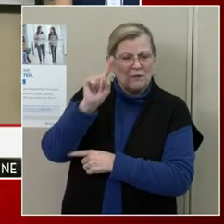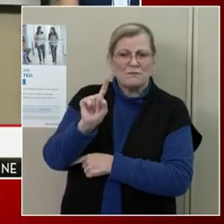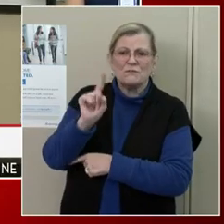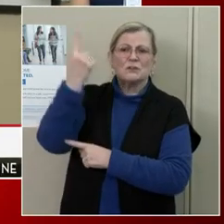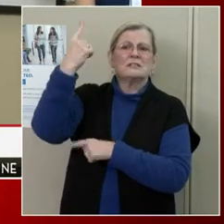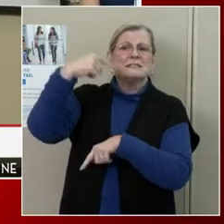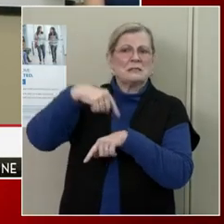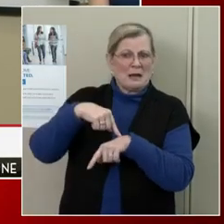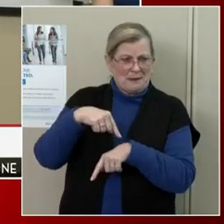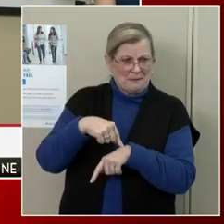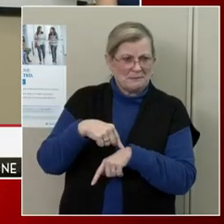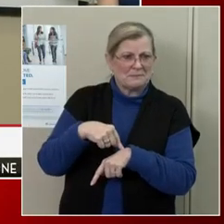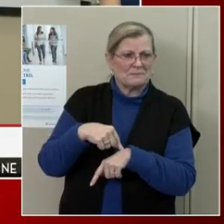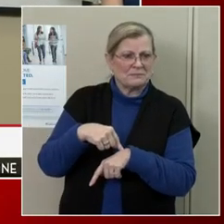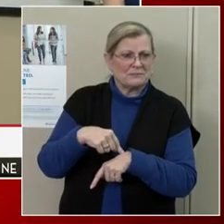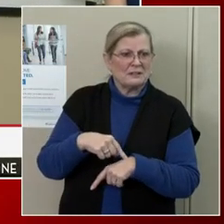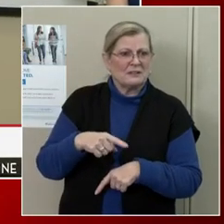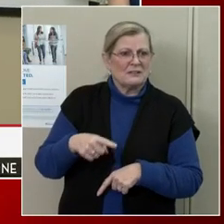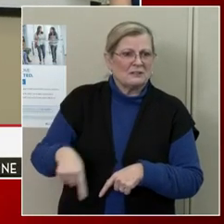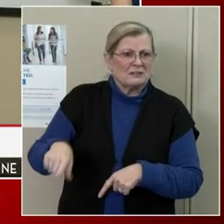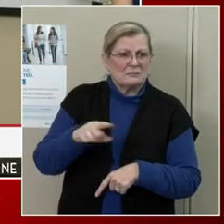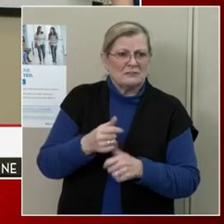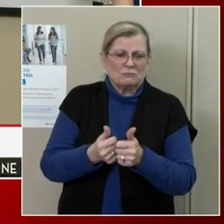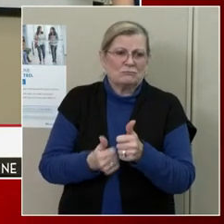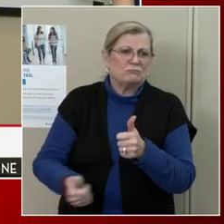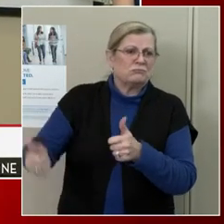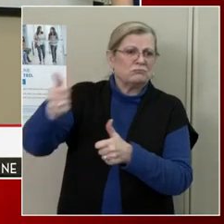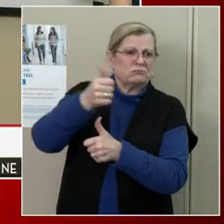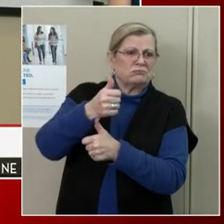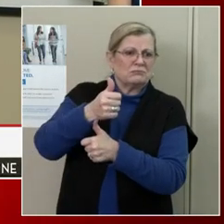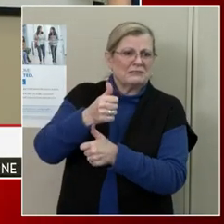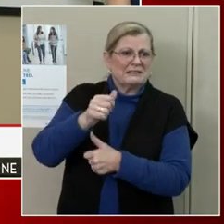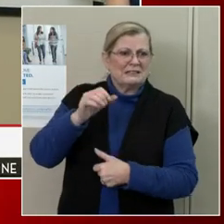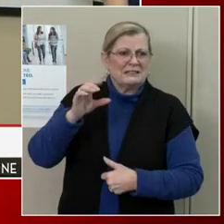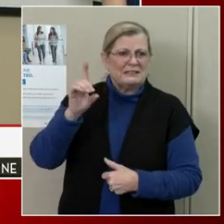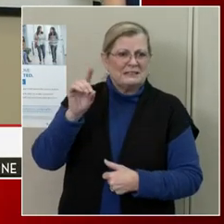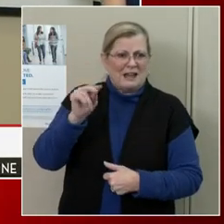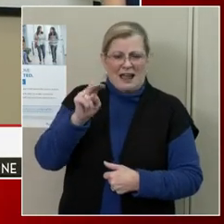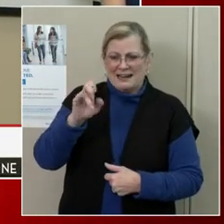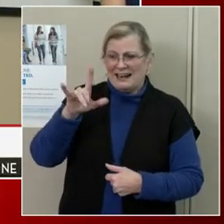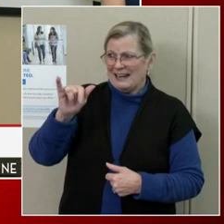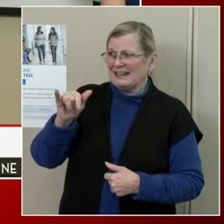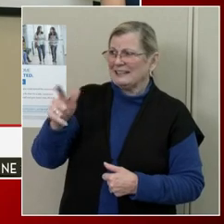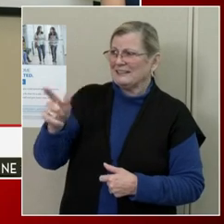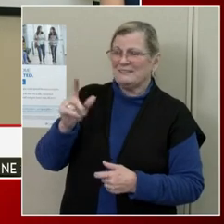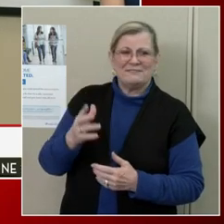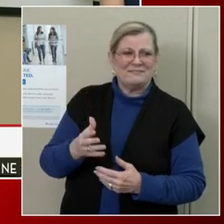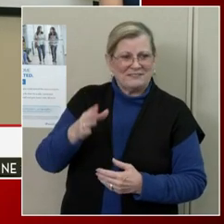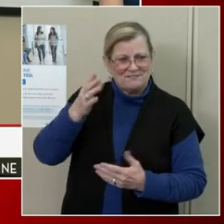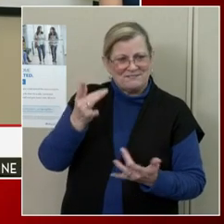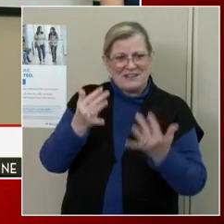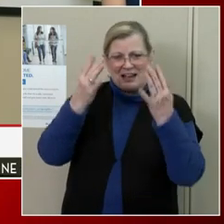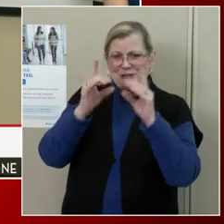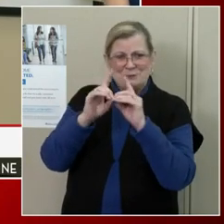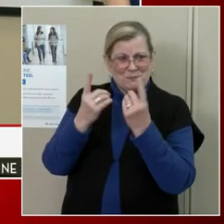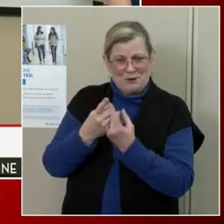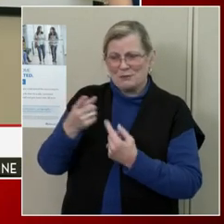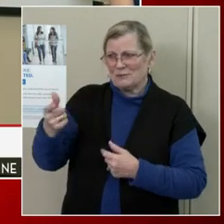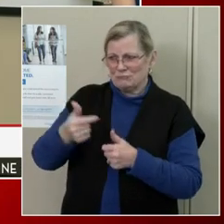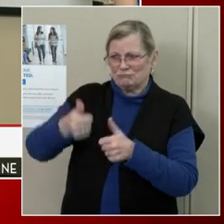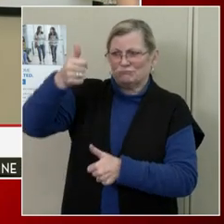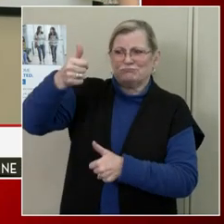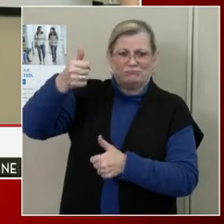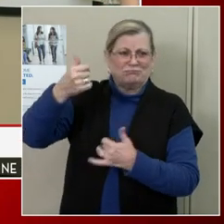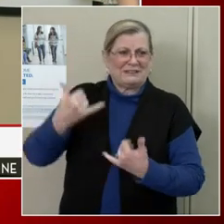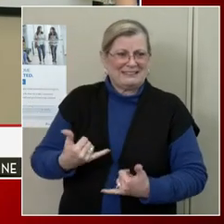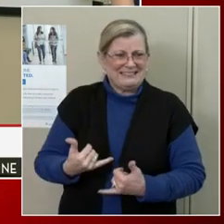Chief of the Fire and EMS Department, John Donnelly. Give John a big round of applause. He received his confirmation from